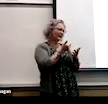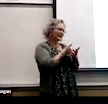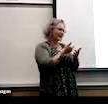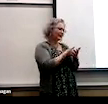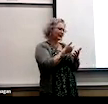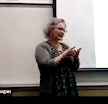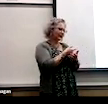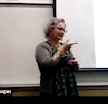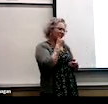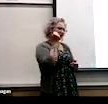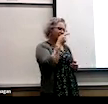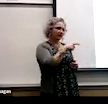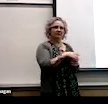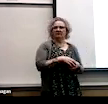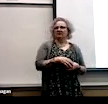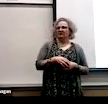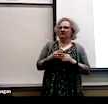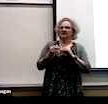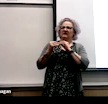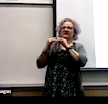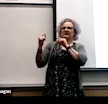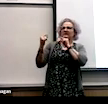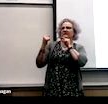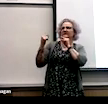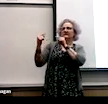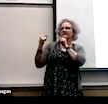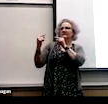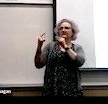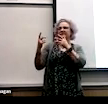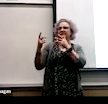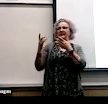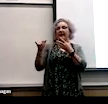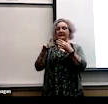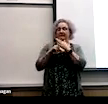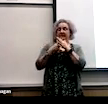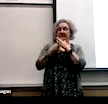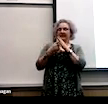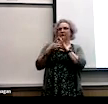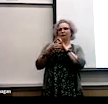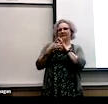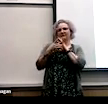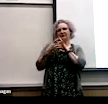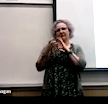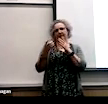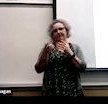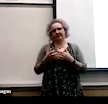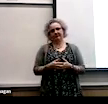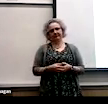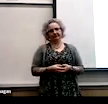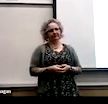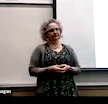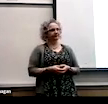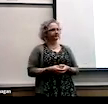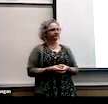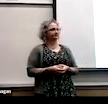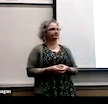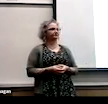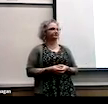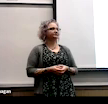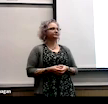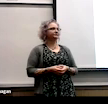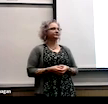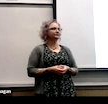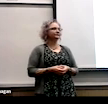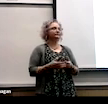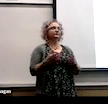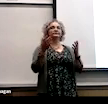plan. There's a lot of friction that creates very early on in that therapeutic relationship. Often the patient or family may